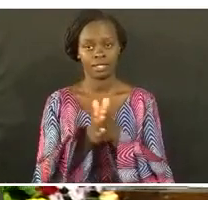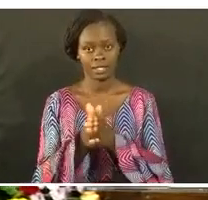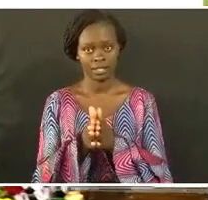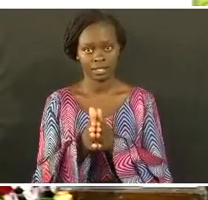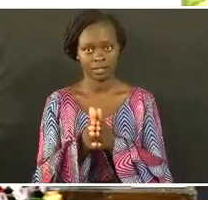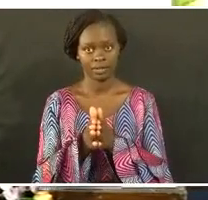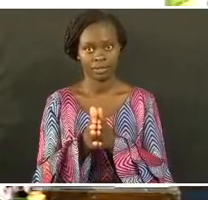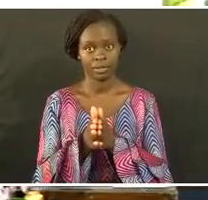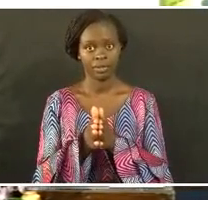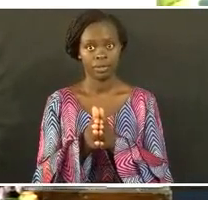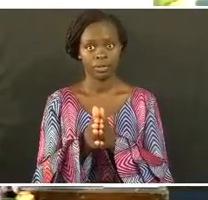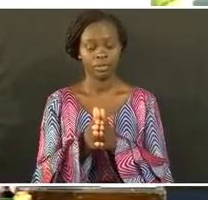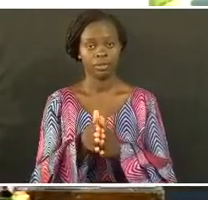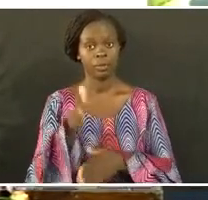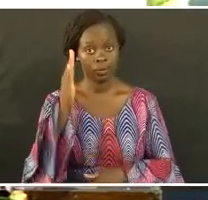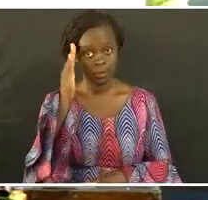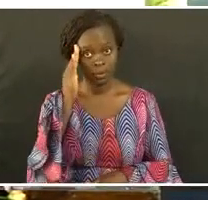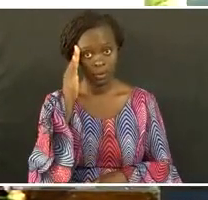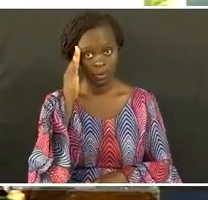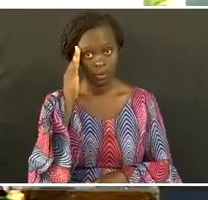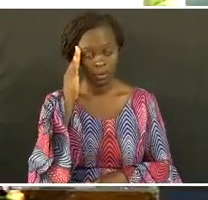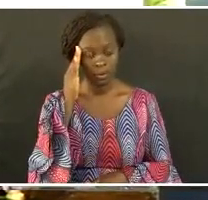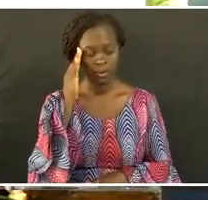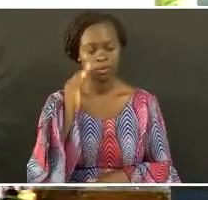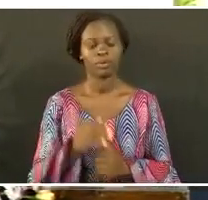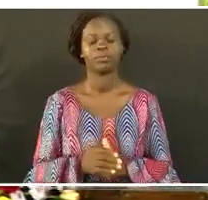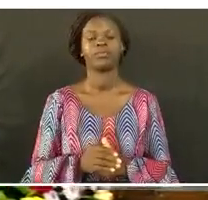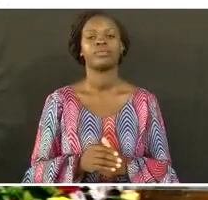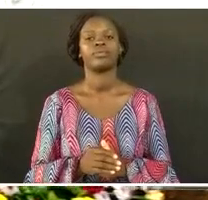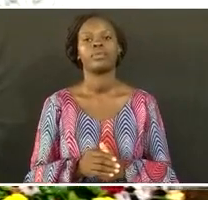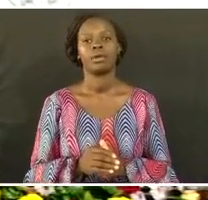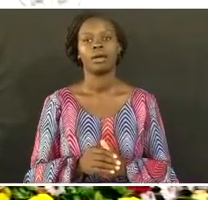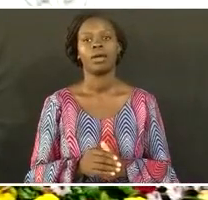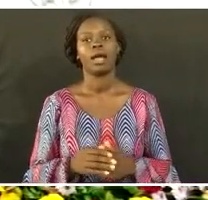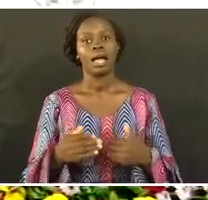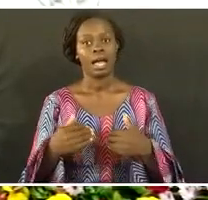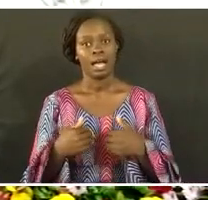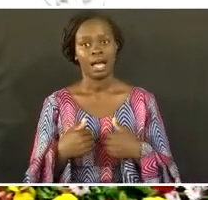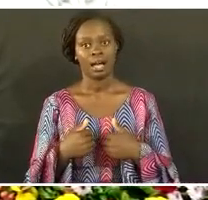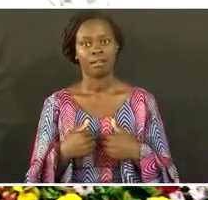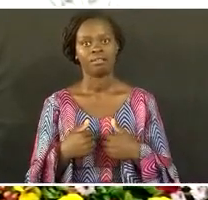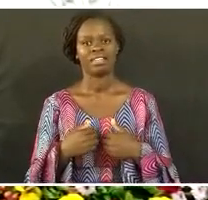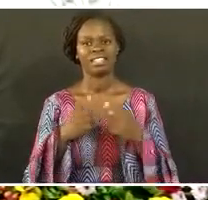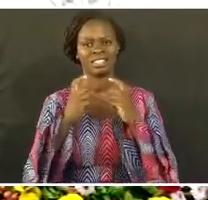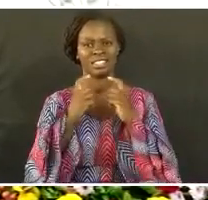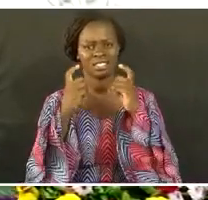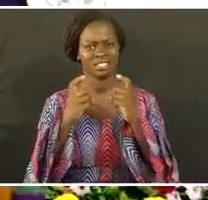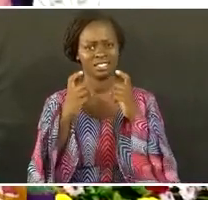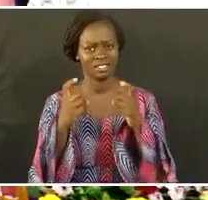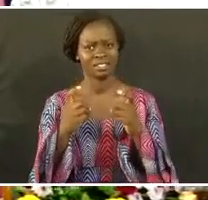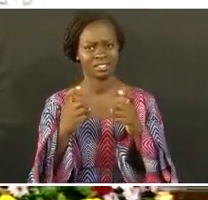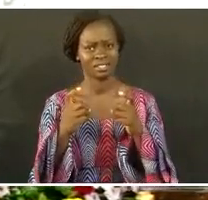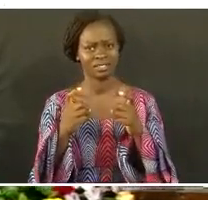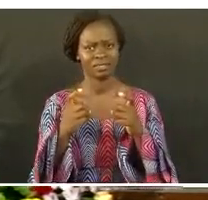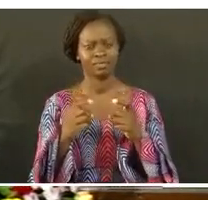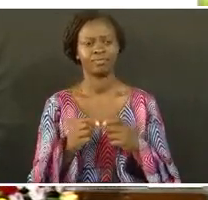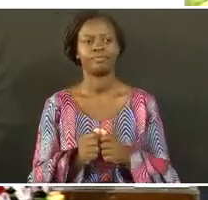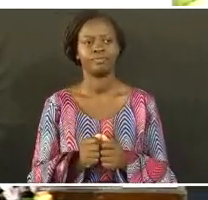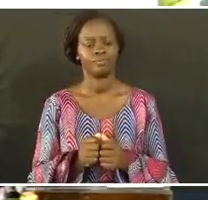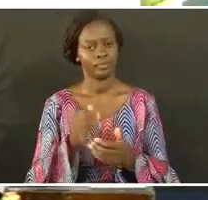that is? Yes. We all have a sin problem.